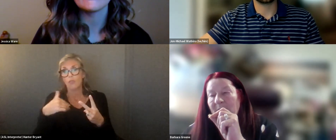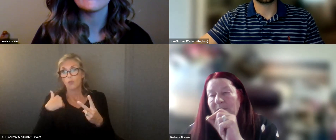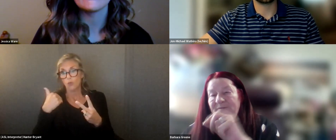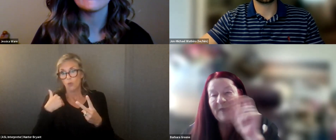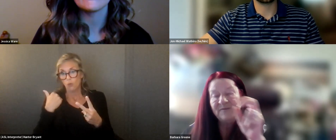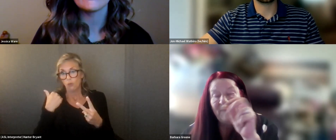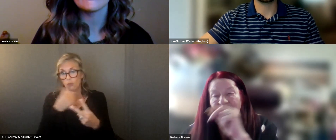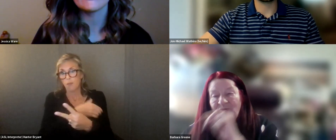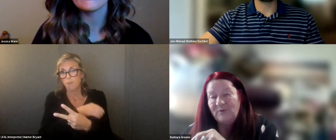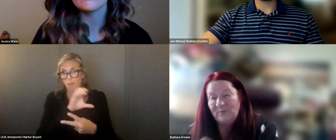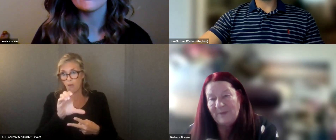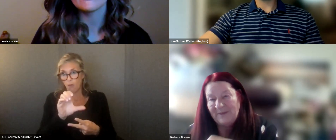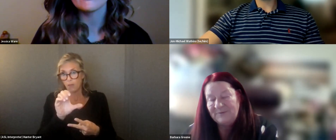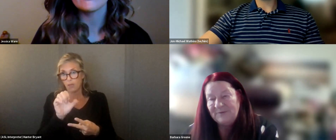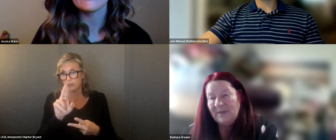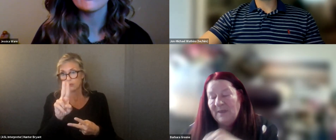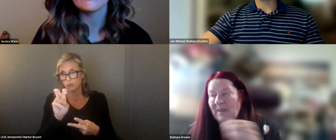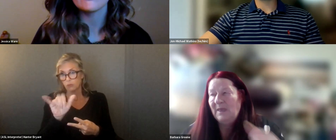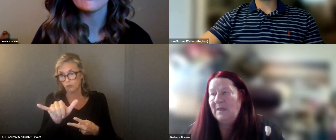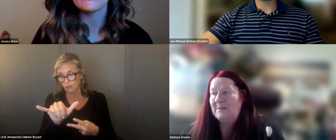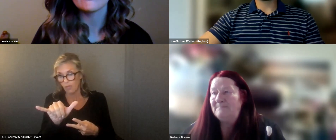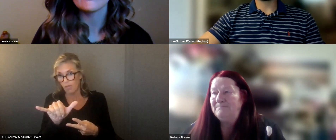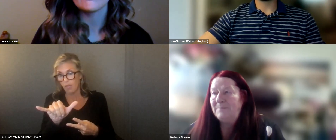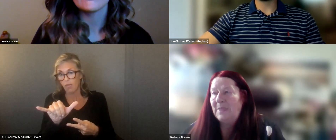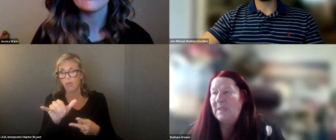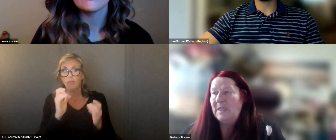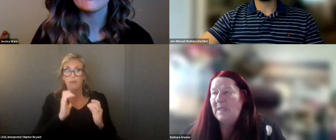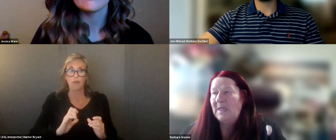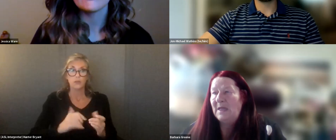partner satisfaction surveys,